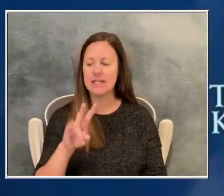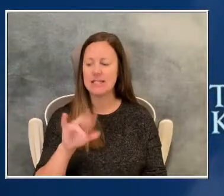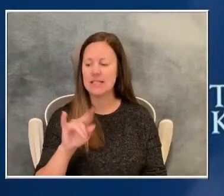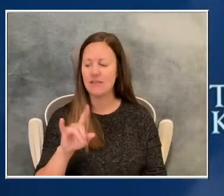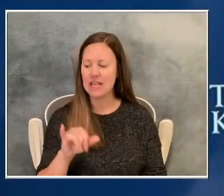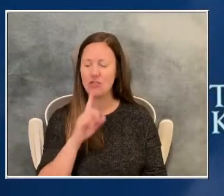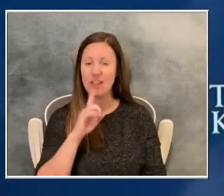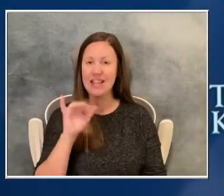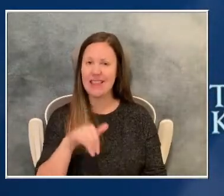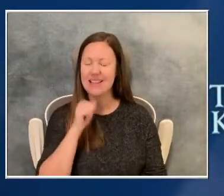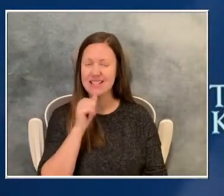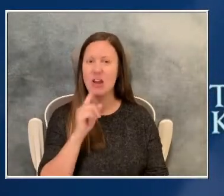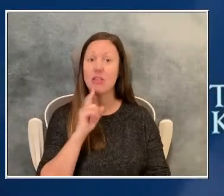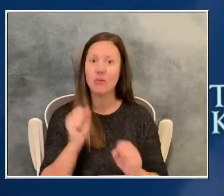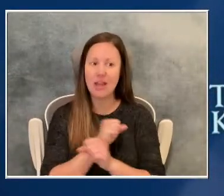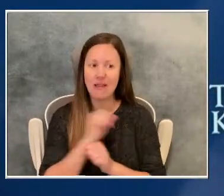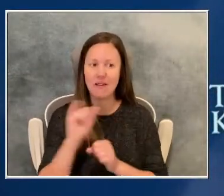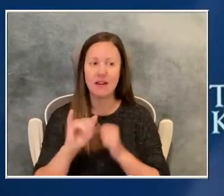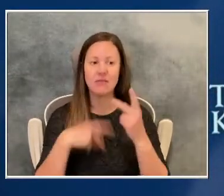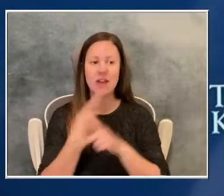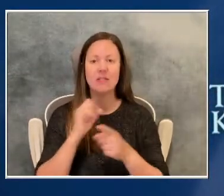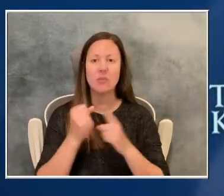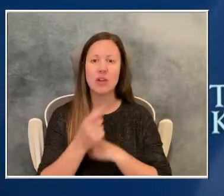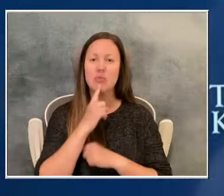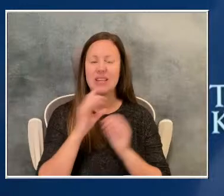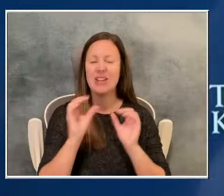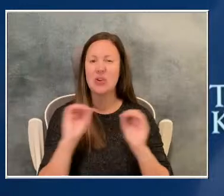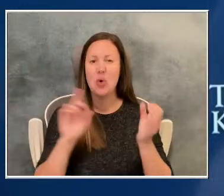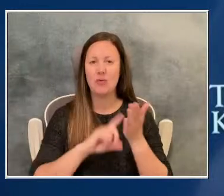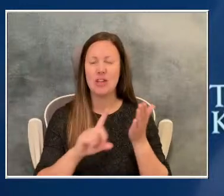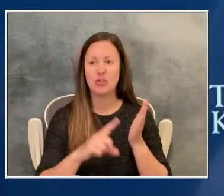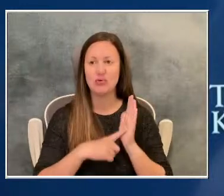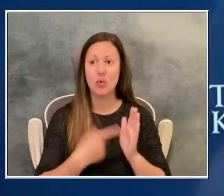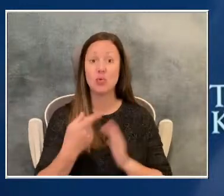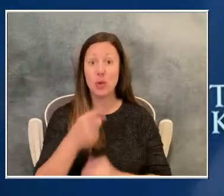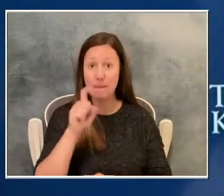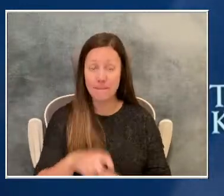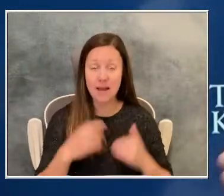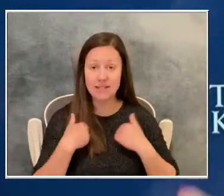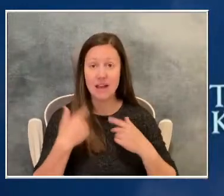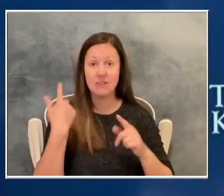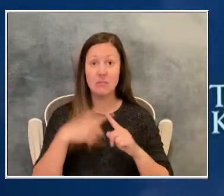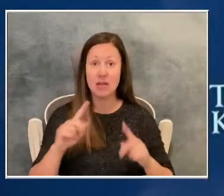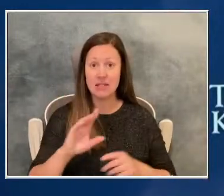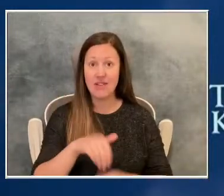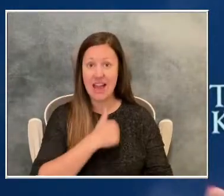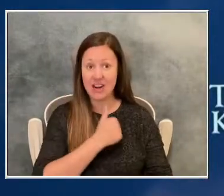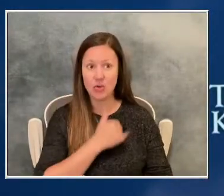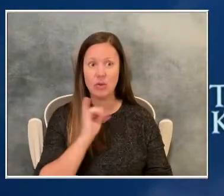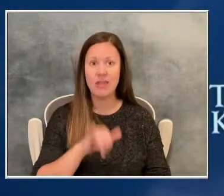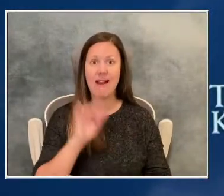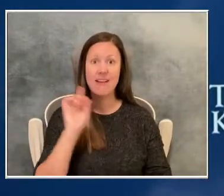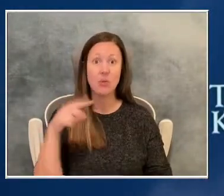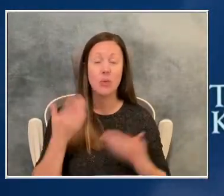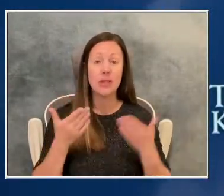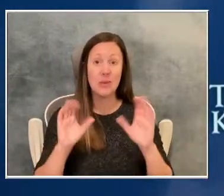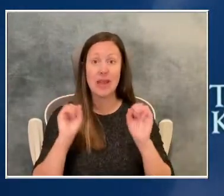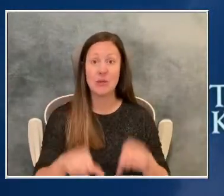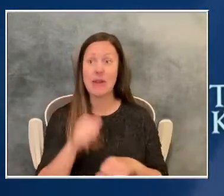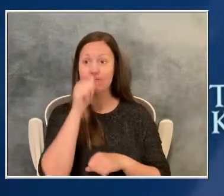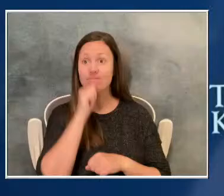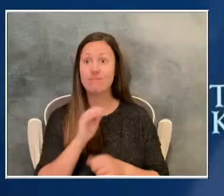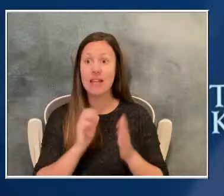situation. And there's no research that shows that you have to have a positive attitude and that's the only way you get through cancer or you survive. Okay,